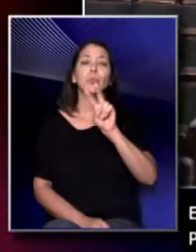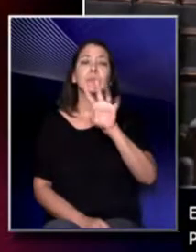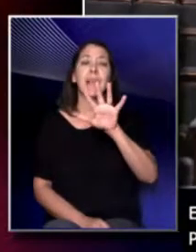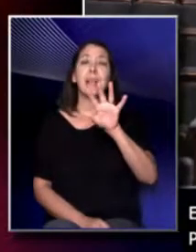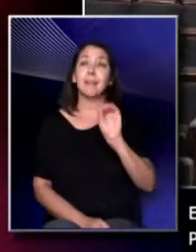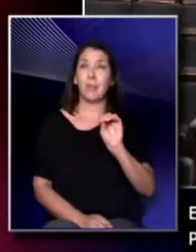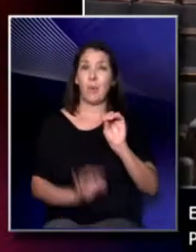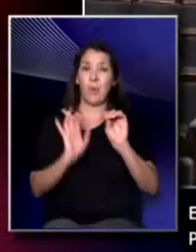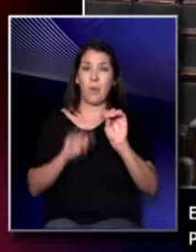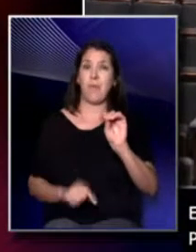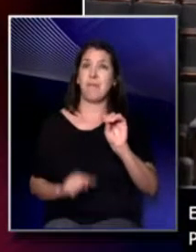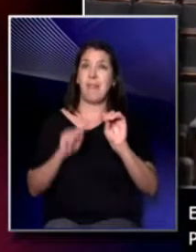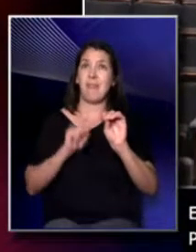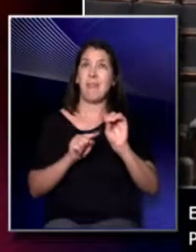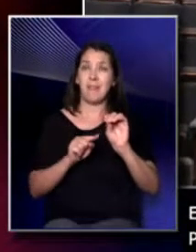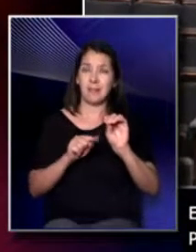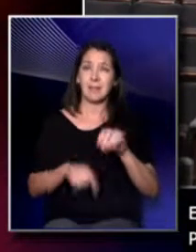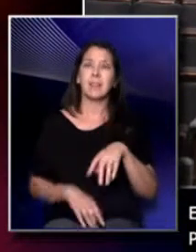0250 is,